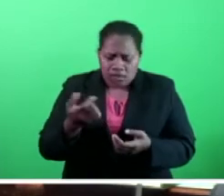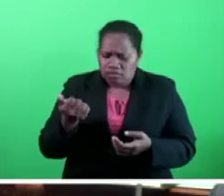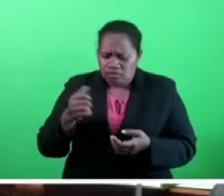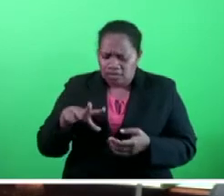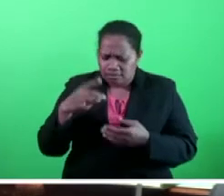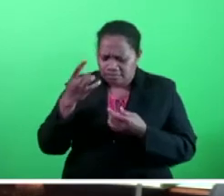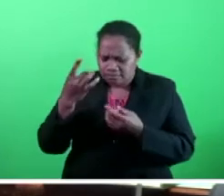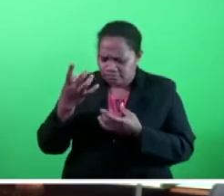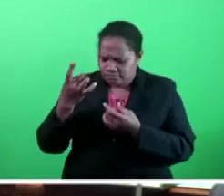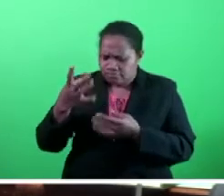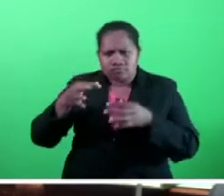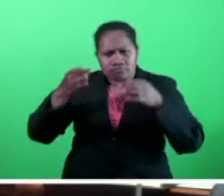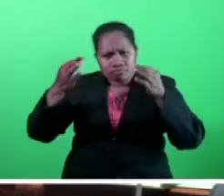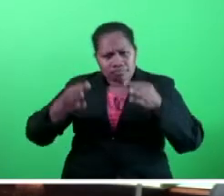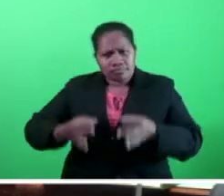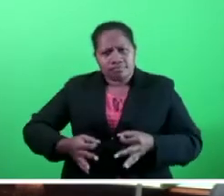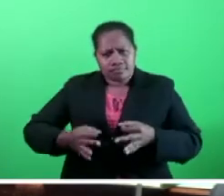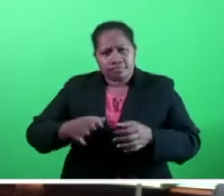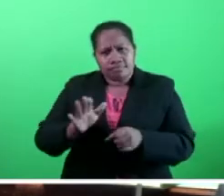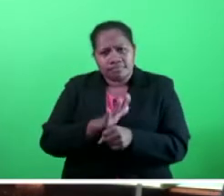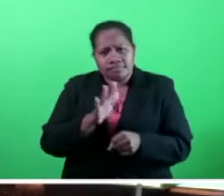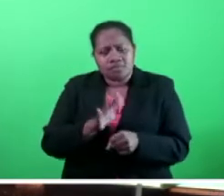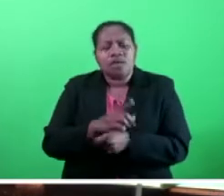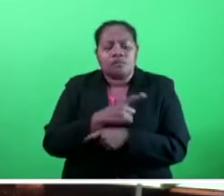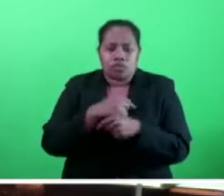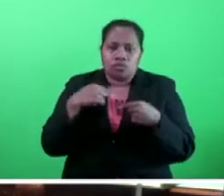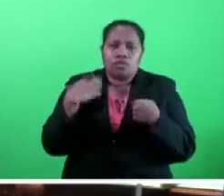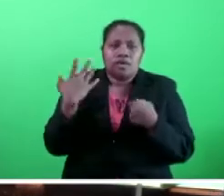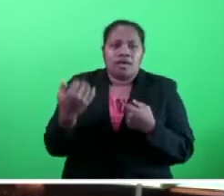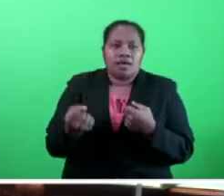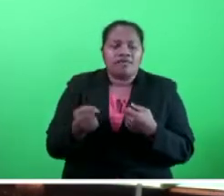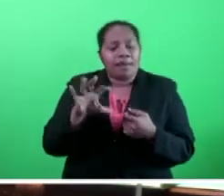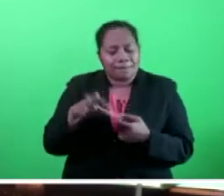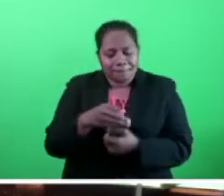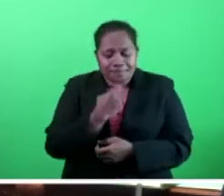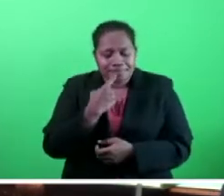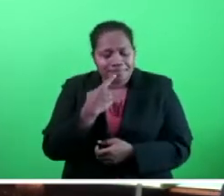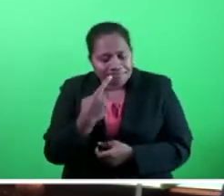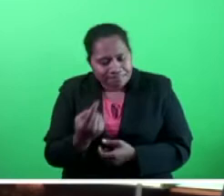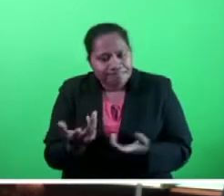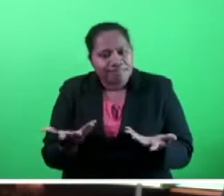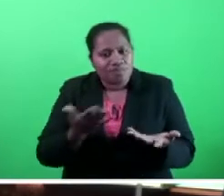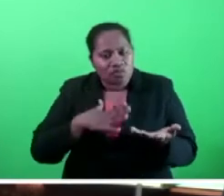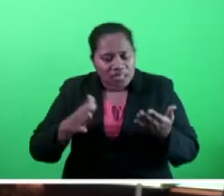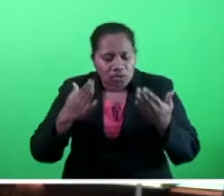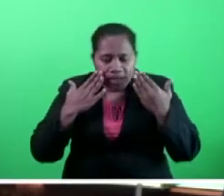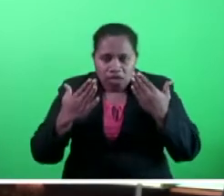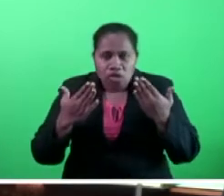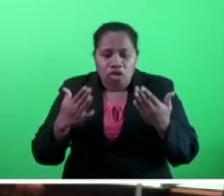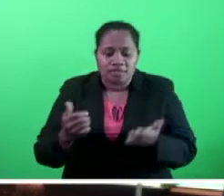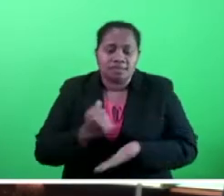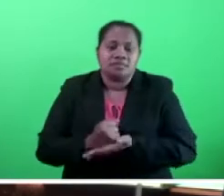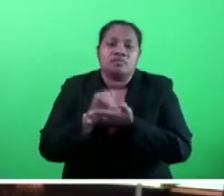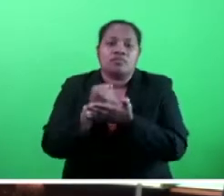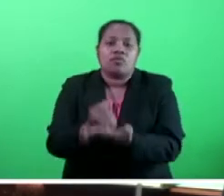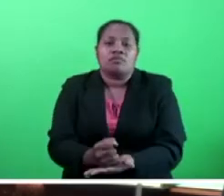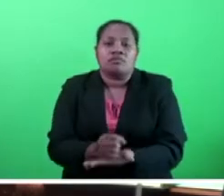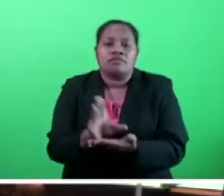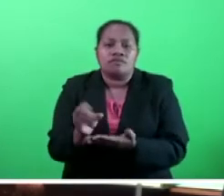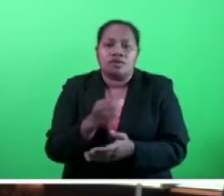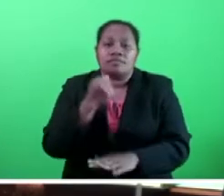investment decision made to the dairy industry in Fiji, and we had, I must say, and I would want to acknowledge the support from the New Zealand